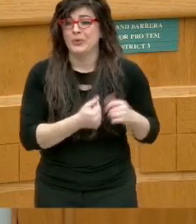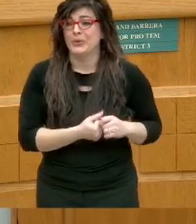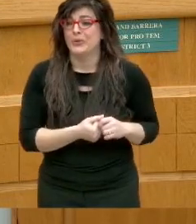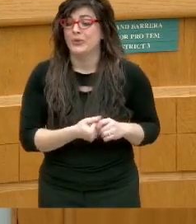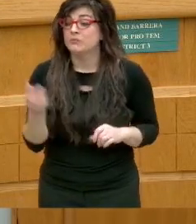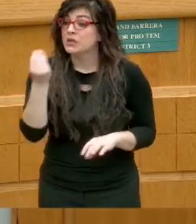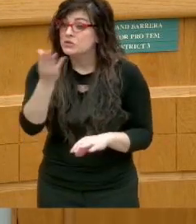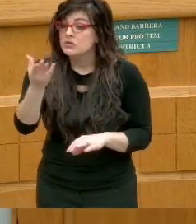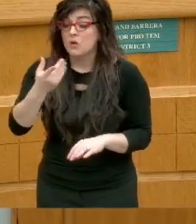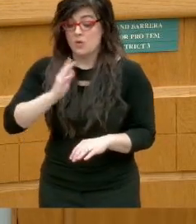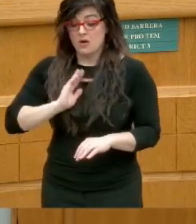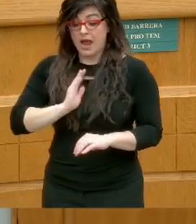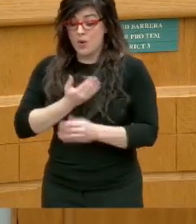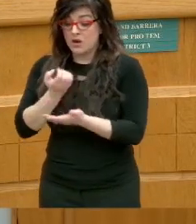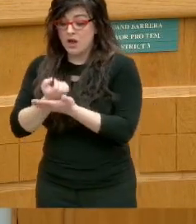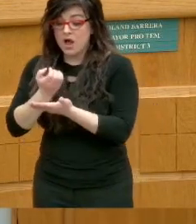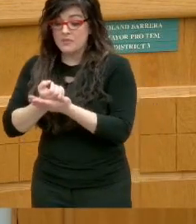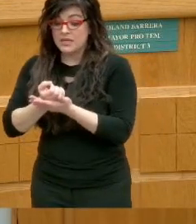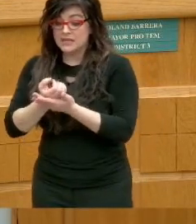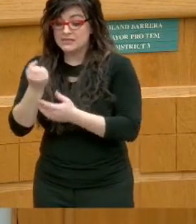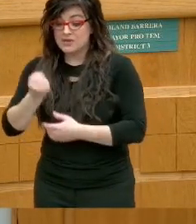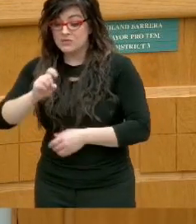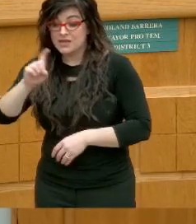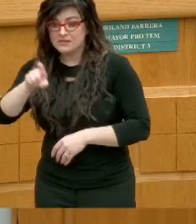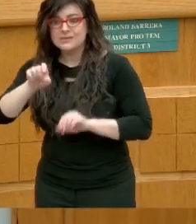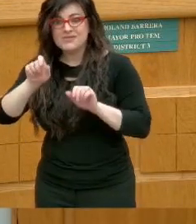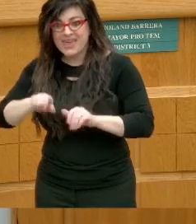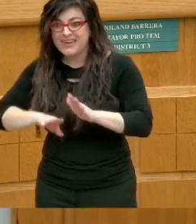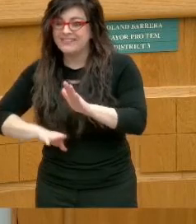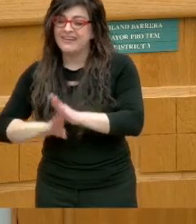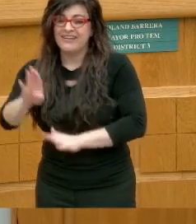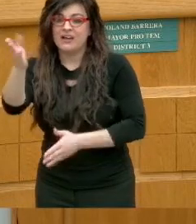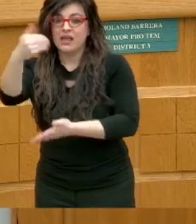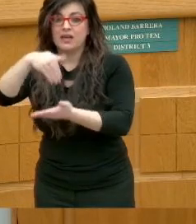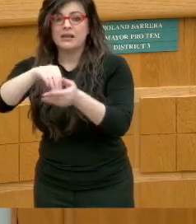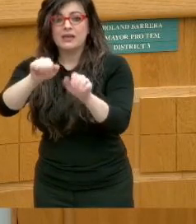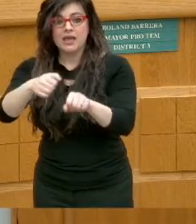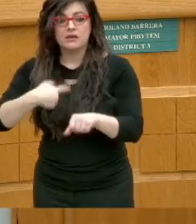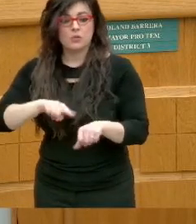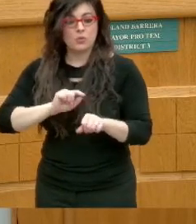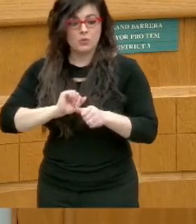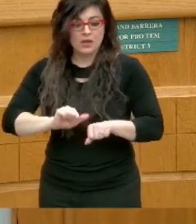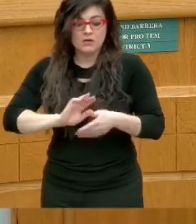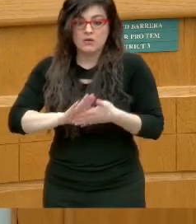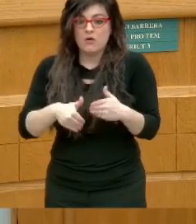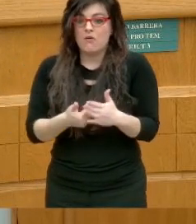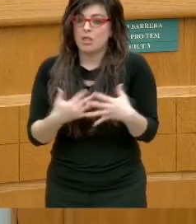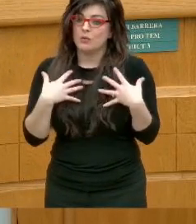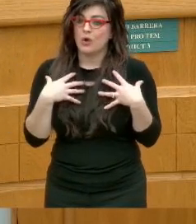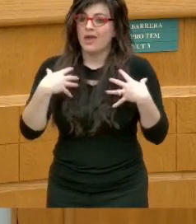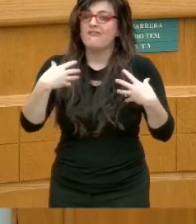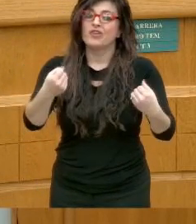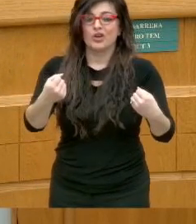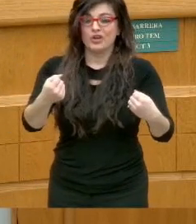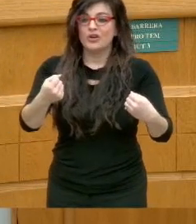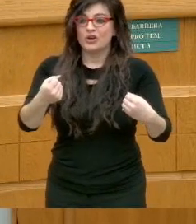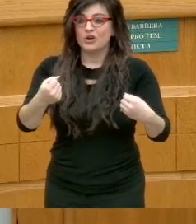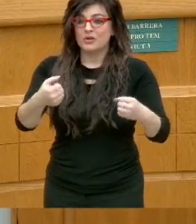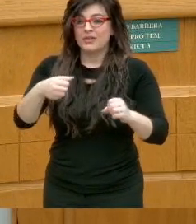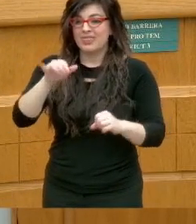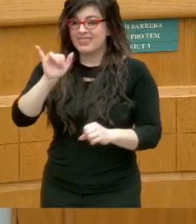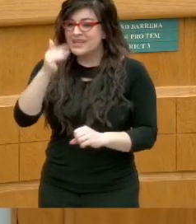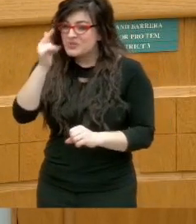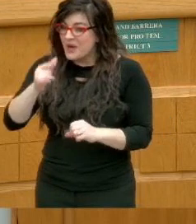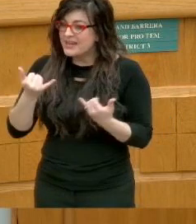Texas economy, and I think we can help each other recover. And that's what this whole phase one is all about. So we've come so